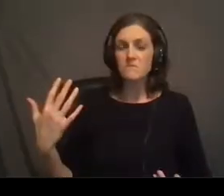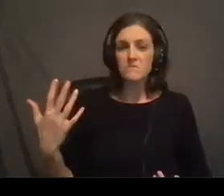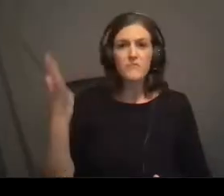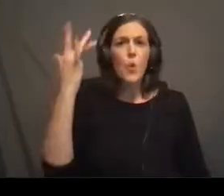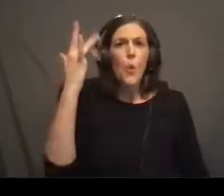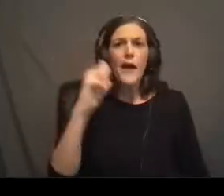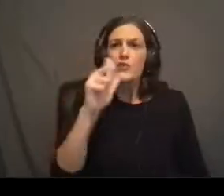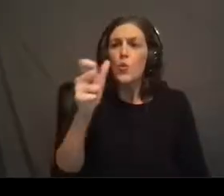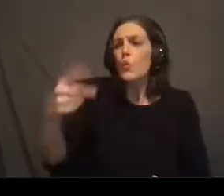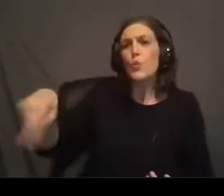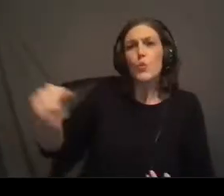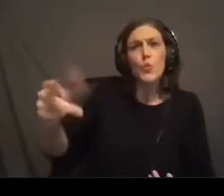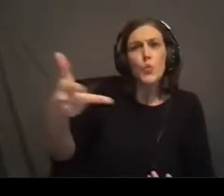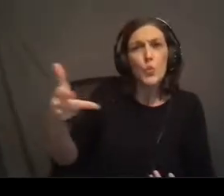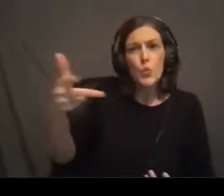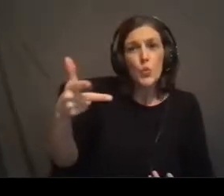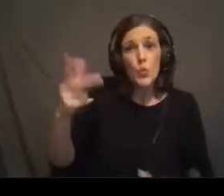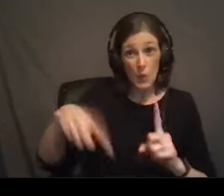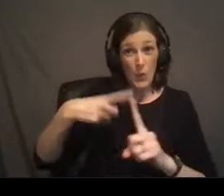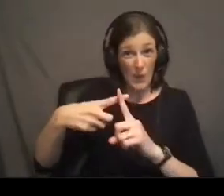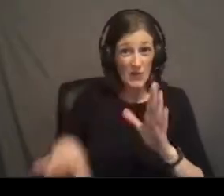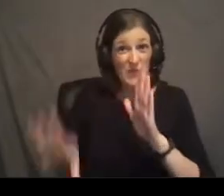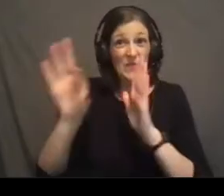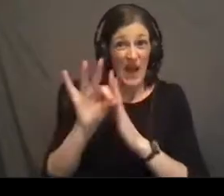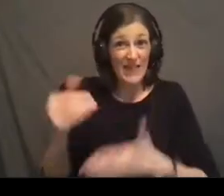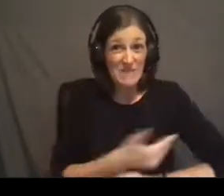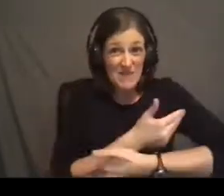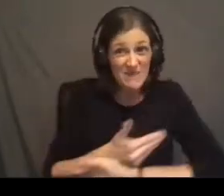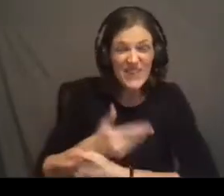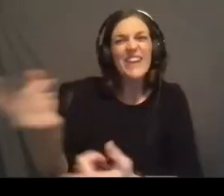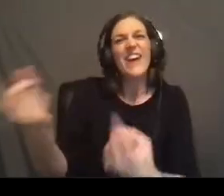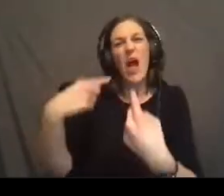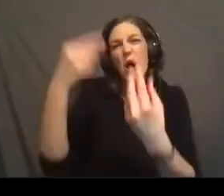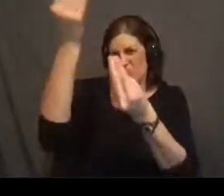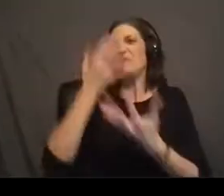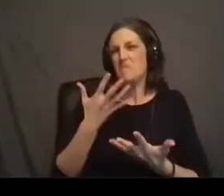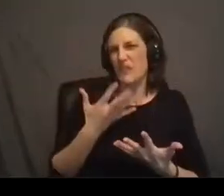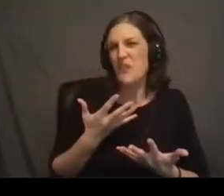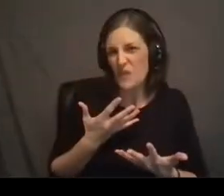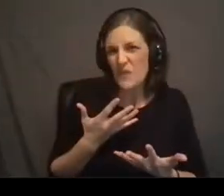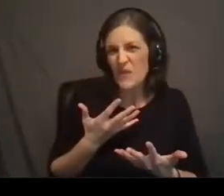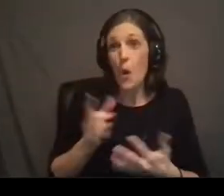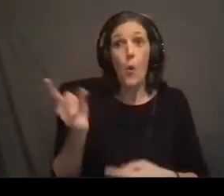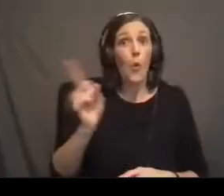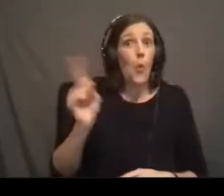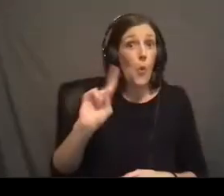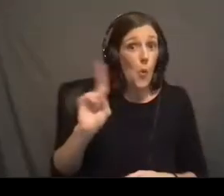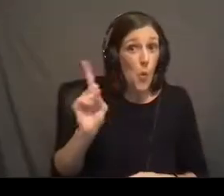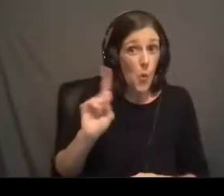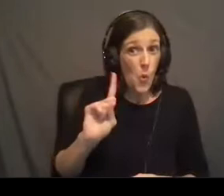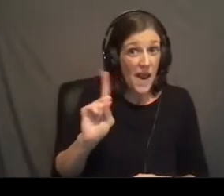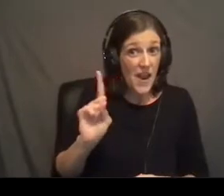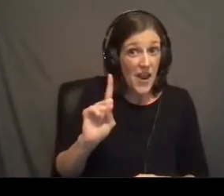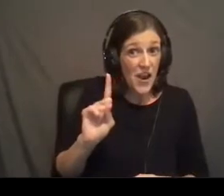Why don't you guys, once you find him, come and tell me where he